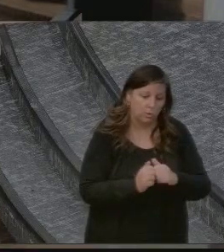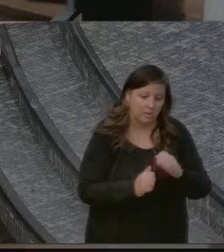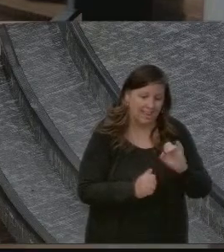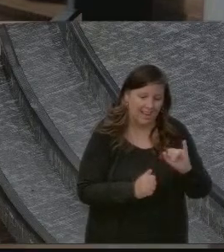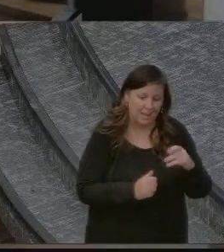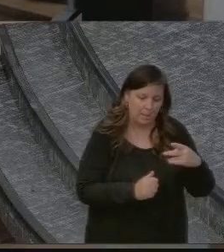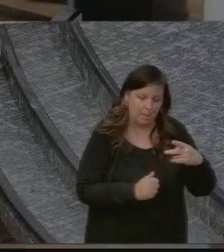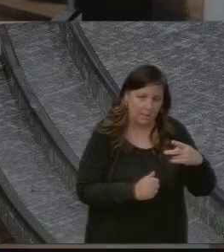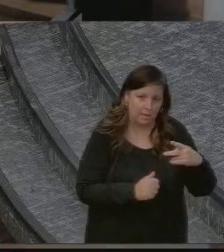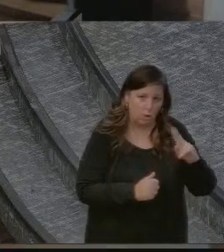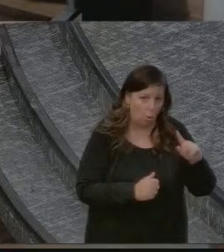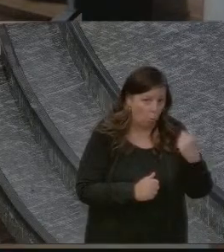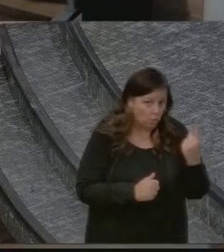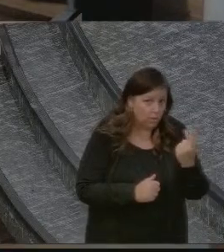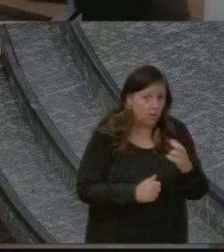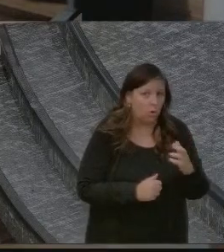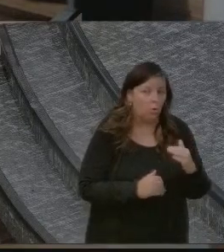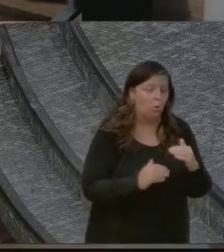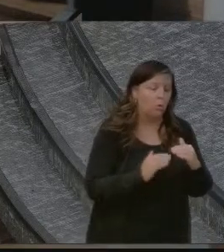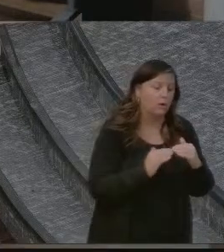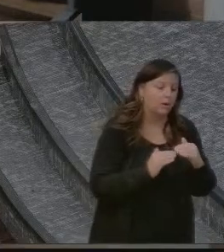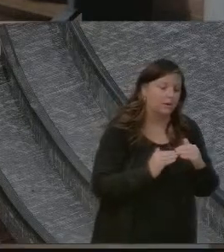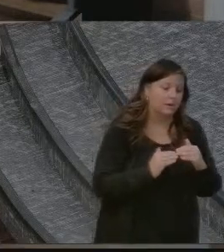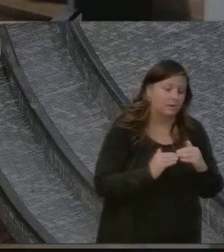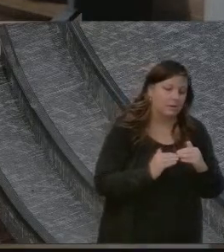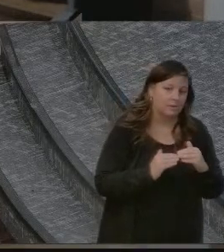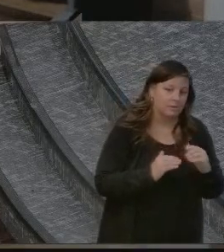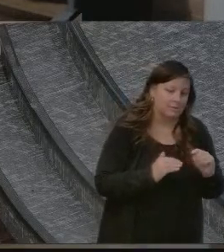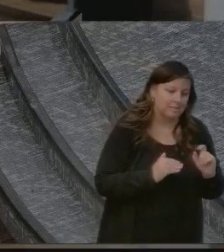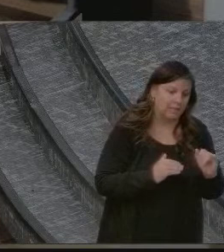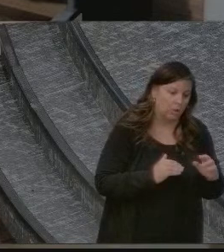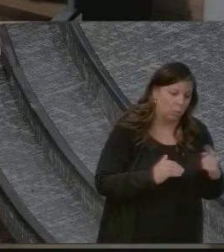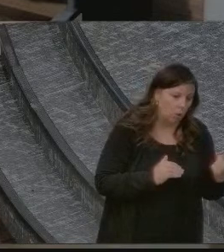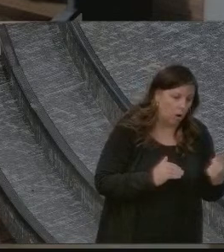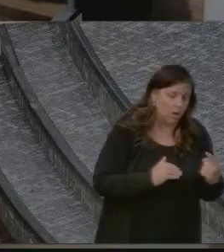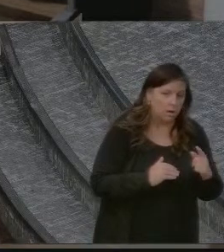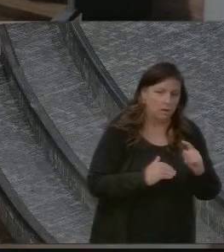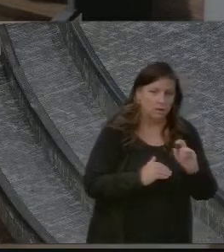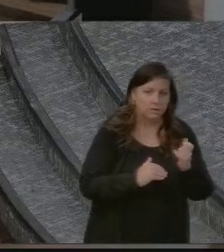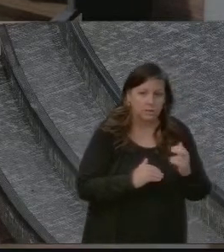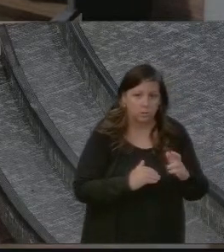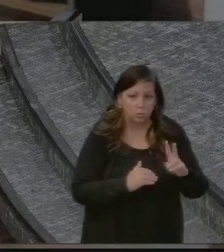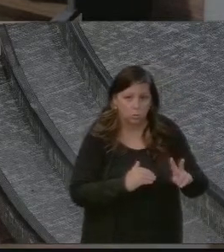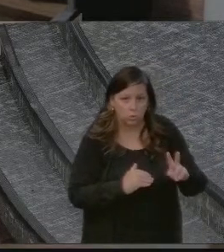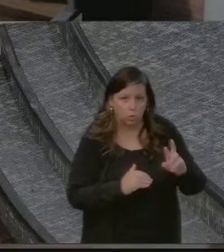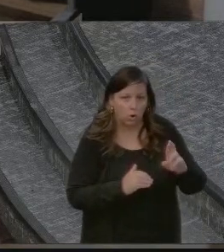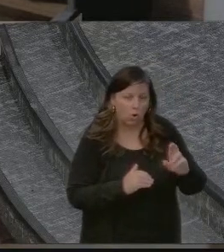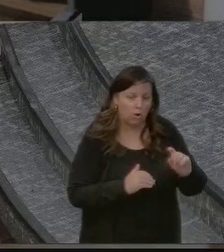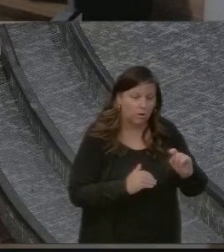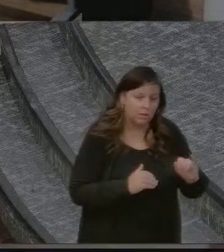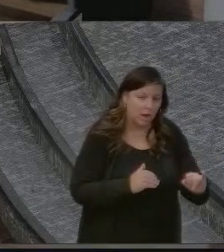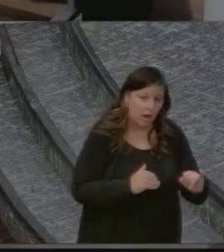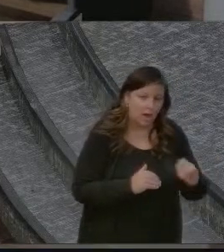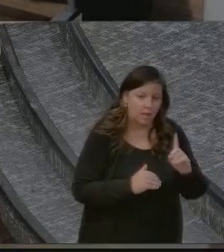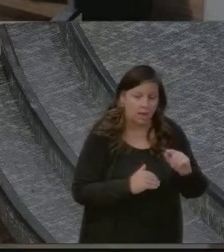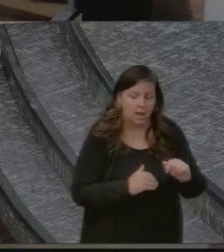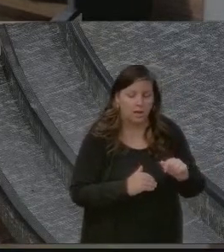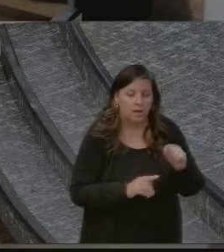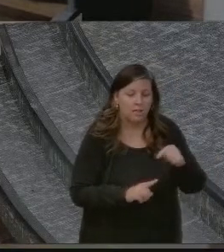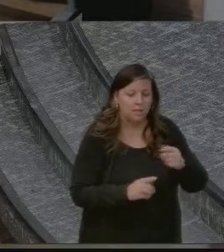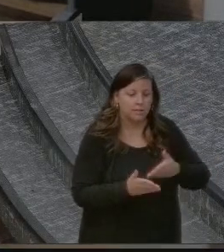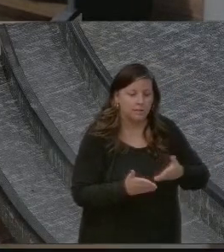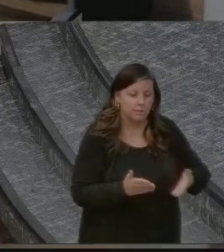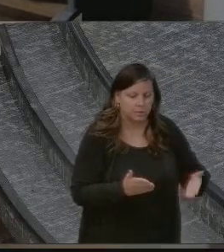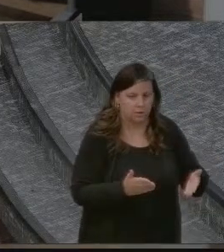who are like Tier 1 or Tier 2 RTI data or? This material is most appropriate for